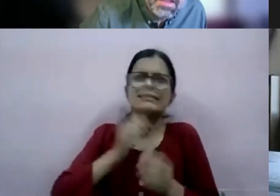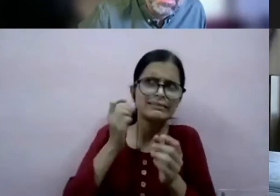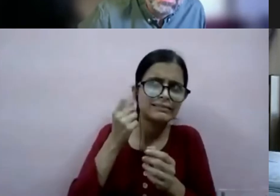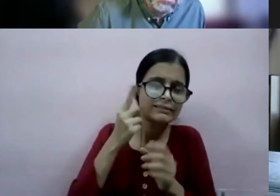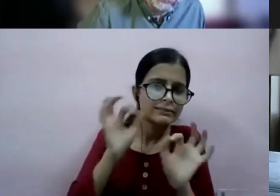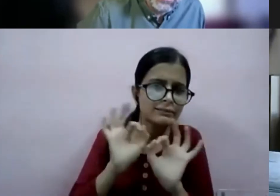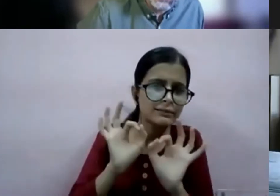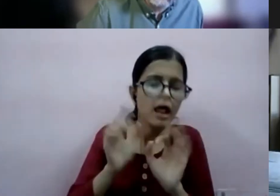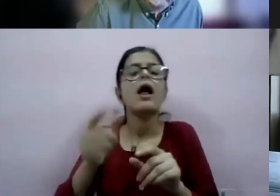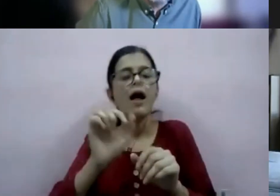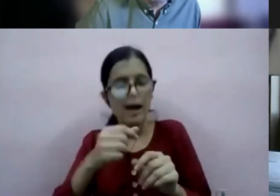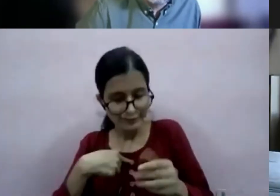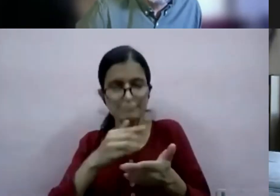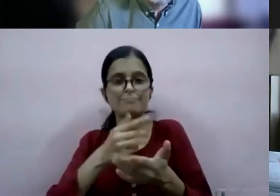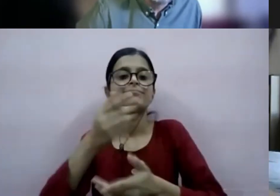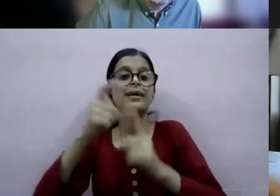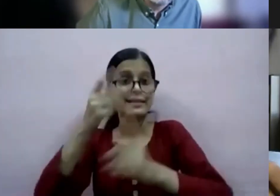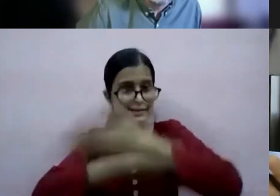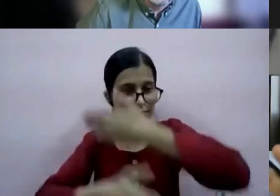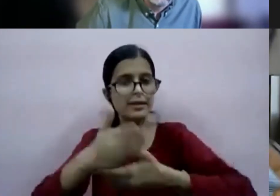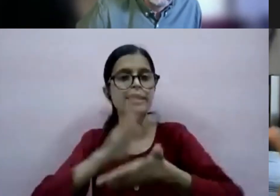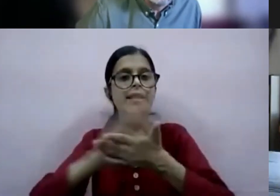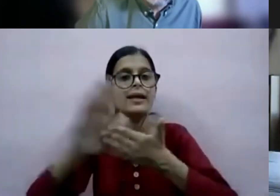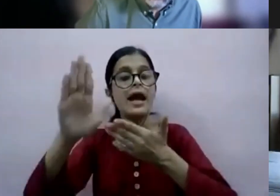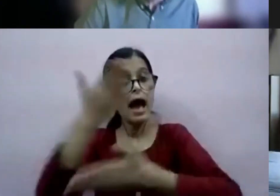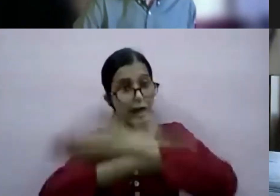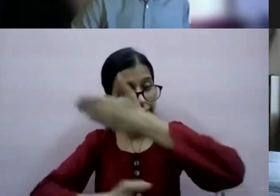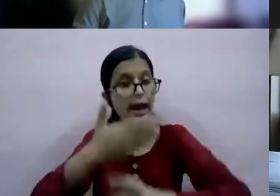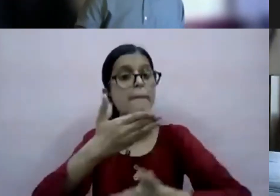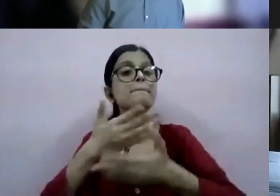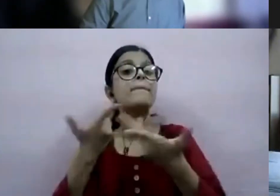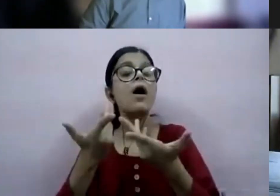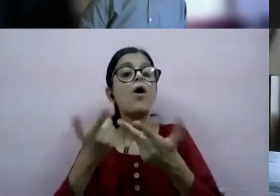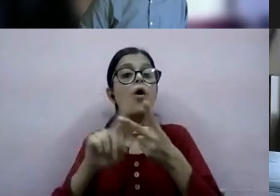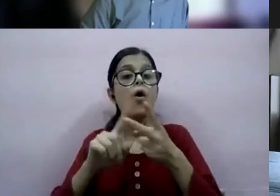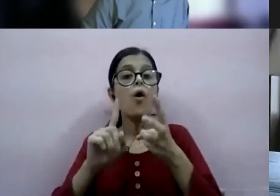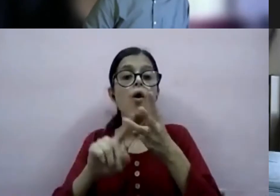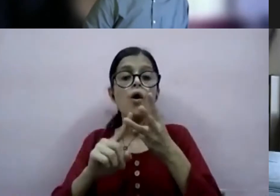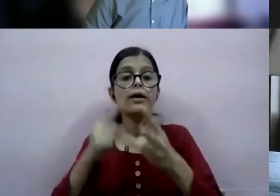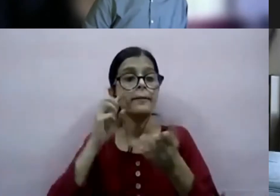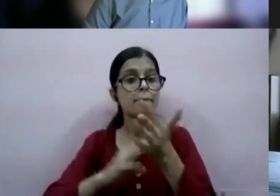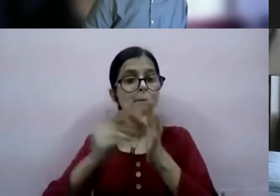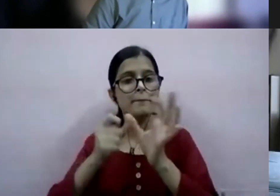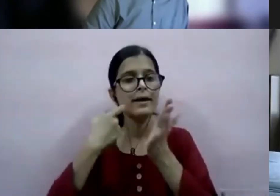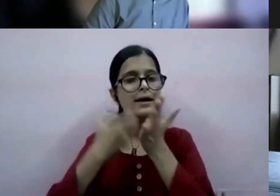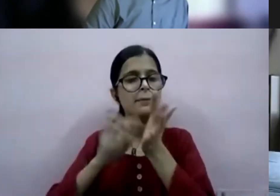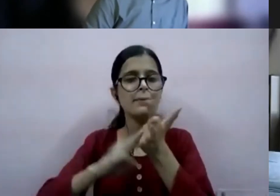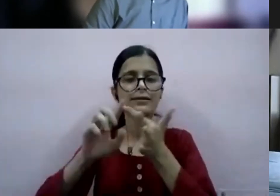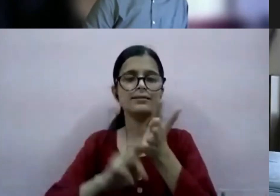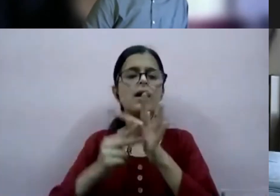the impairment, I disability, and handicap. Well, handicap is a word that isn't really used